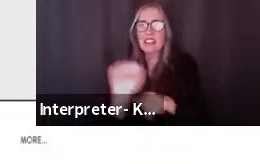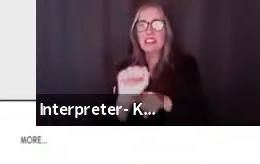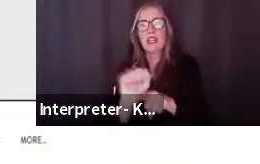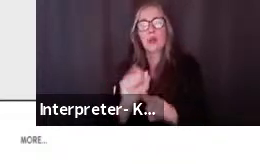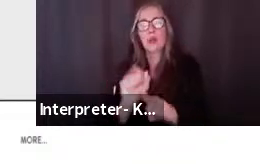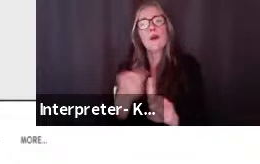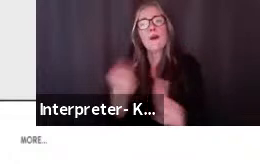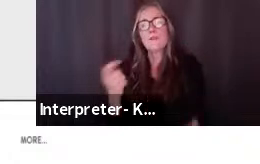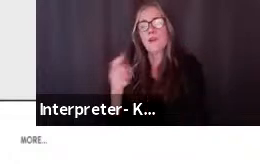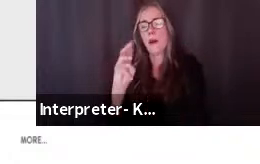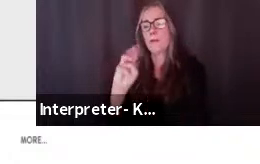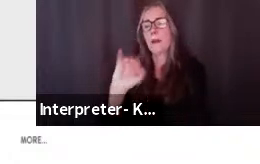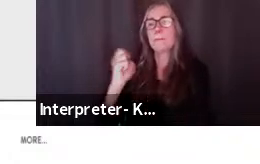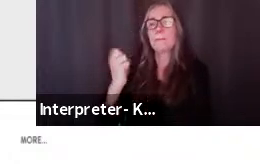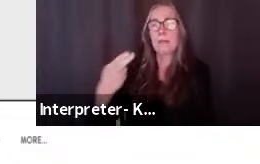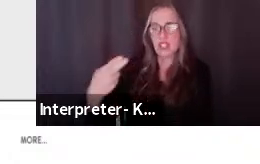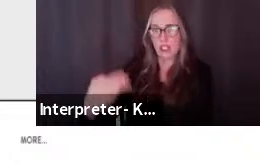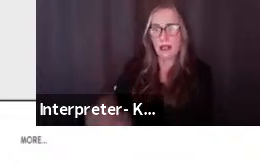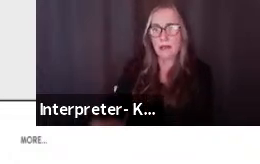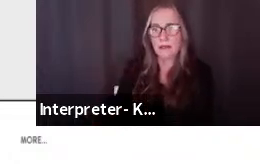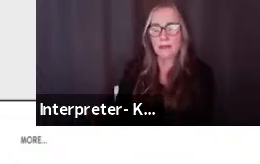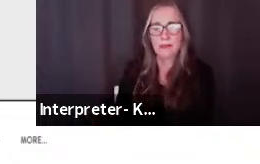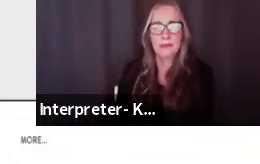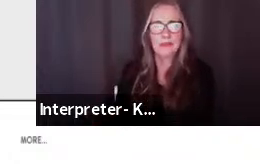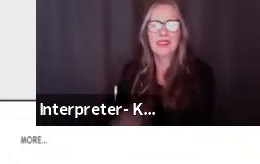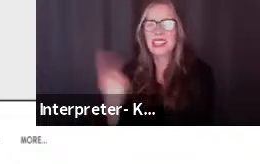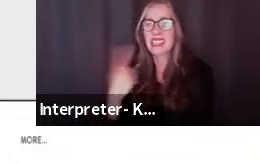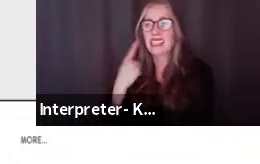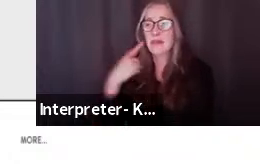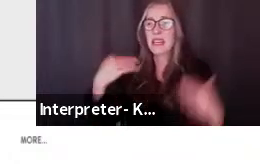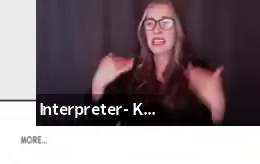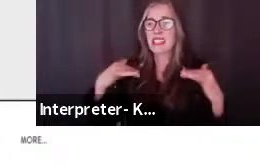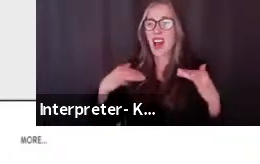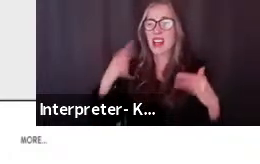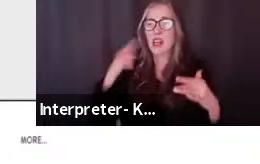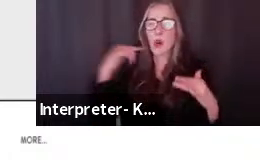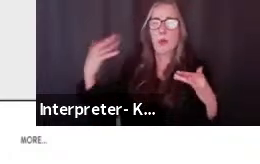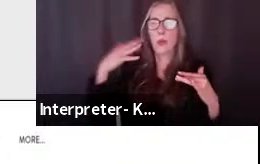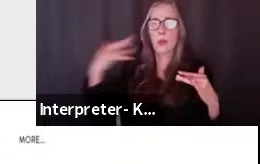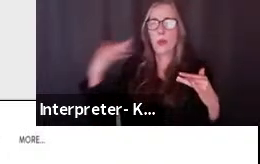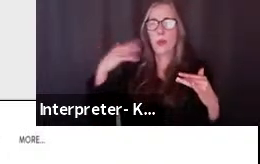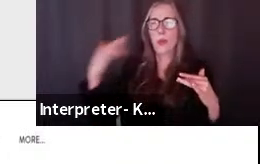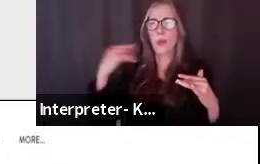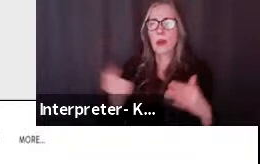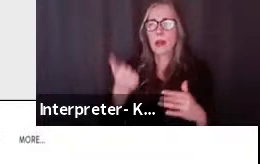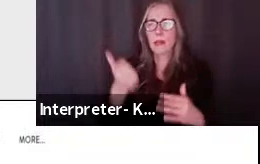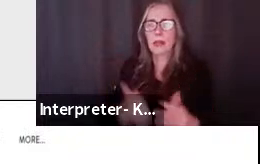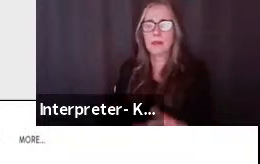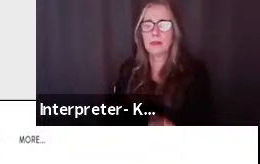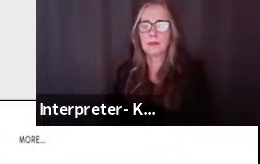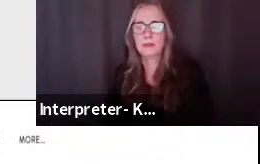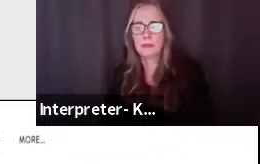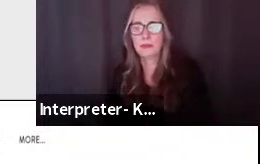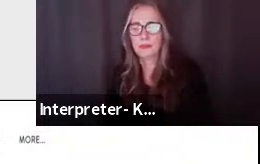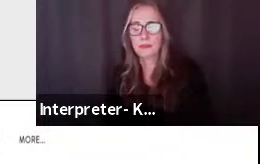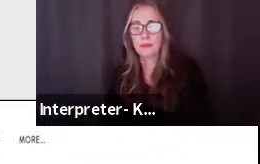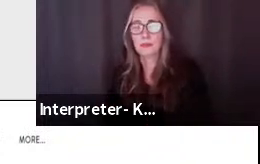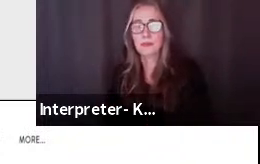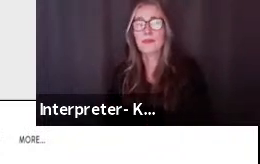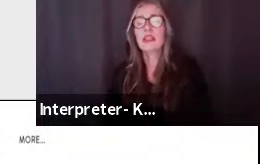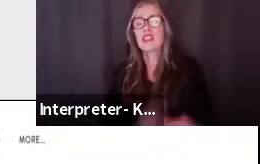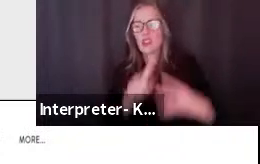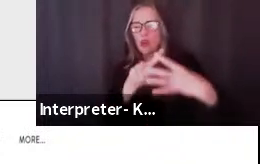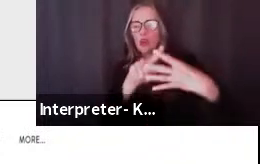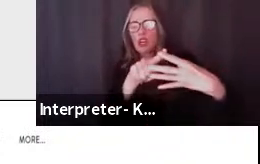sorry i think someone's um audio is echoing a little bit um so after that we'll